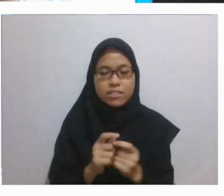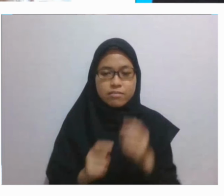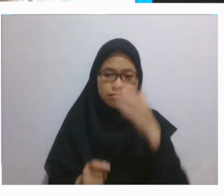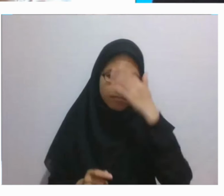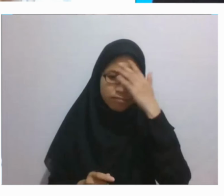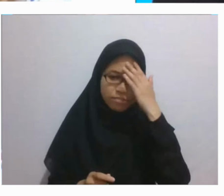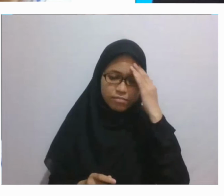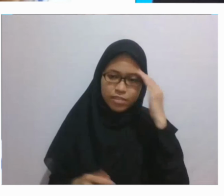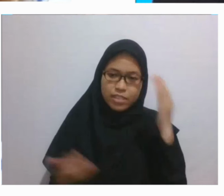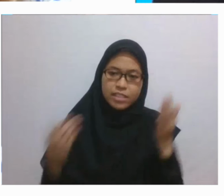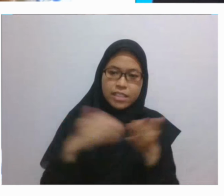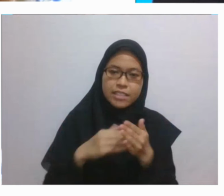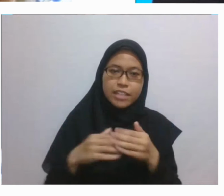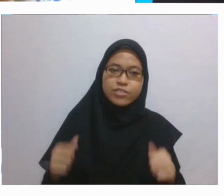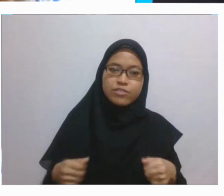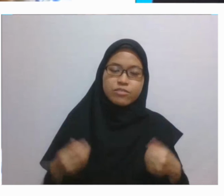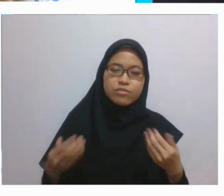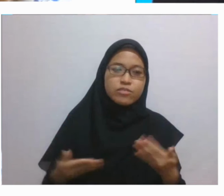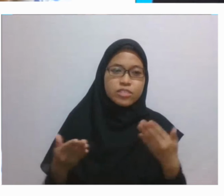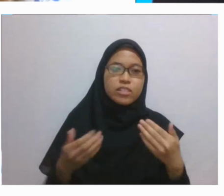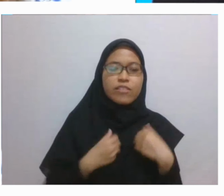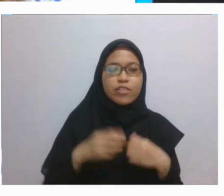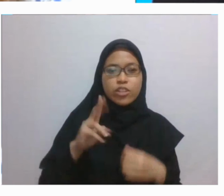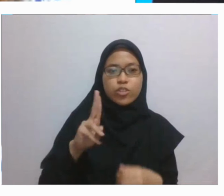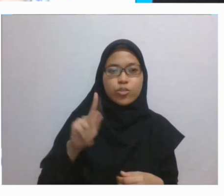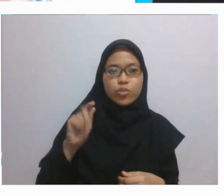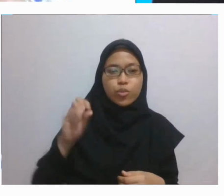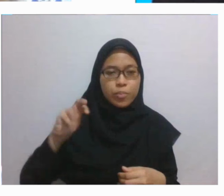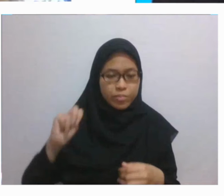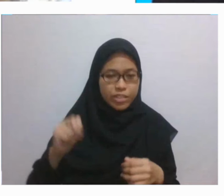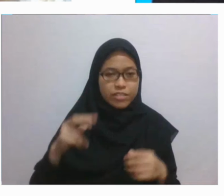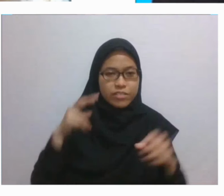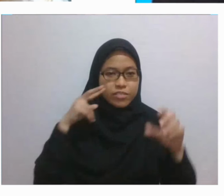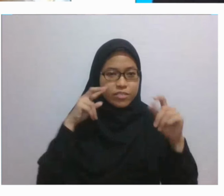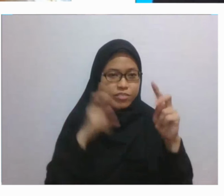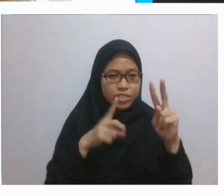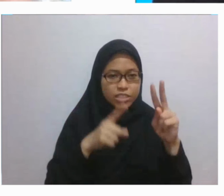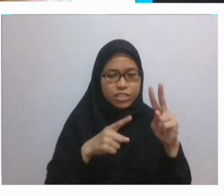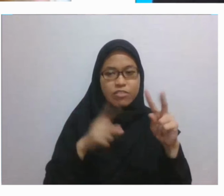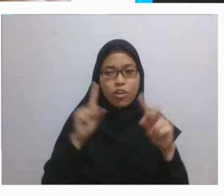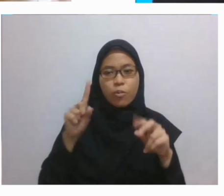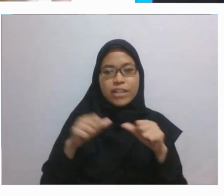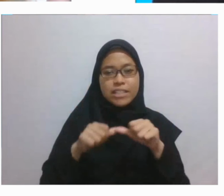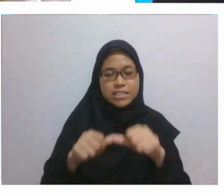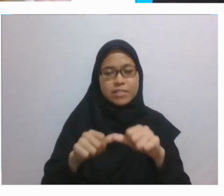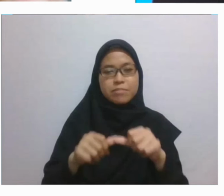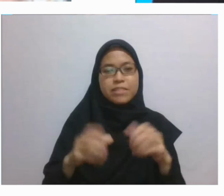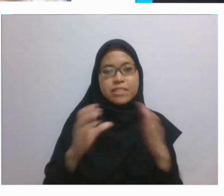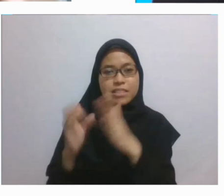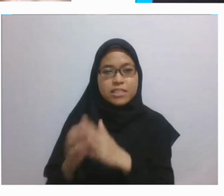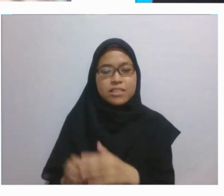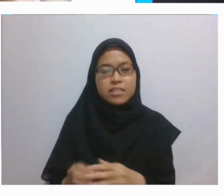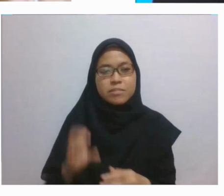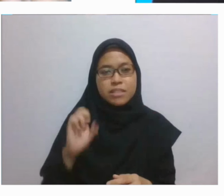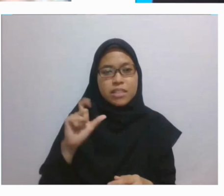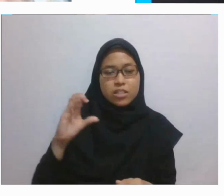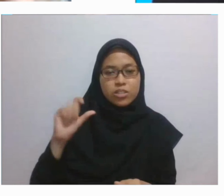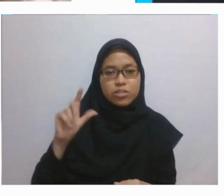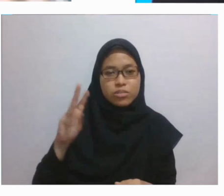that striving for a kind of utopian vision of one sustainability city would be kind of exclusive as well, because